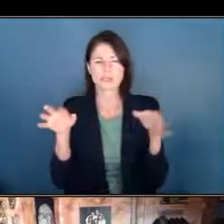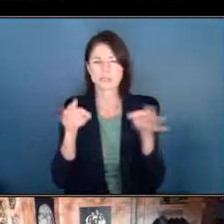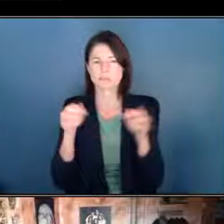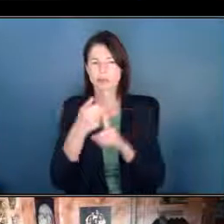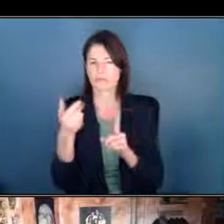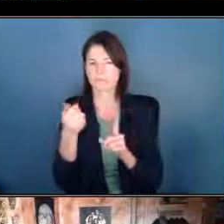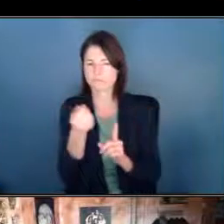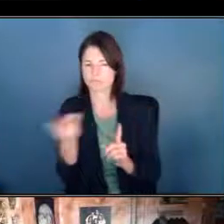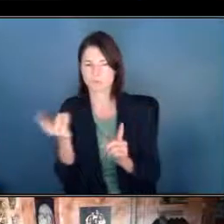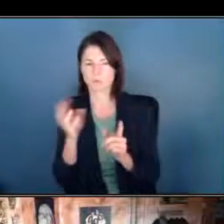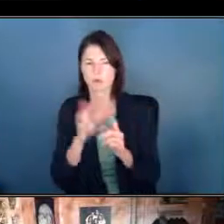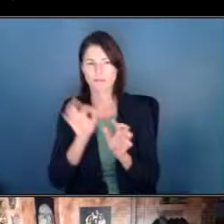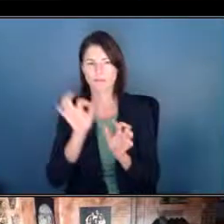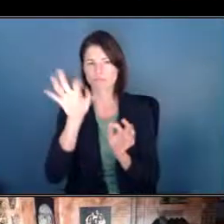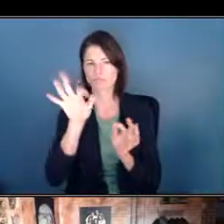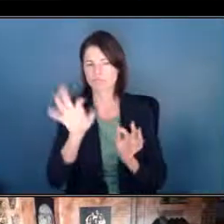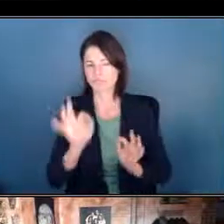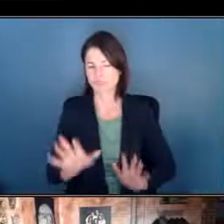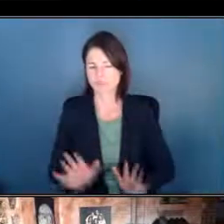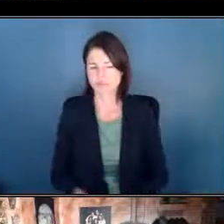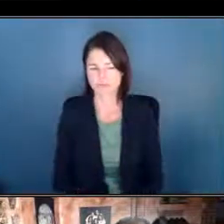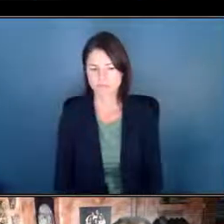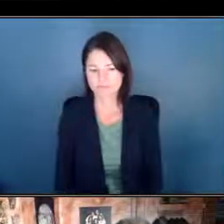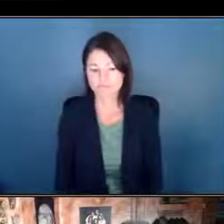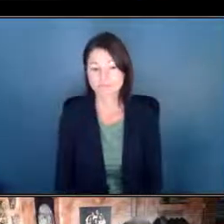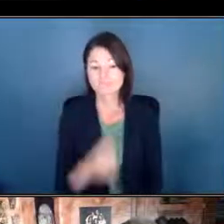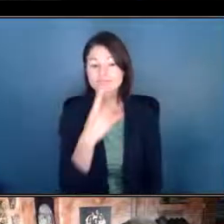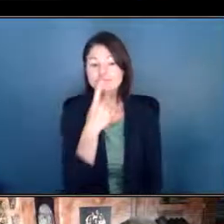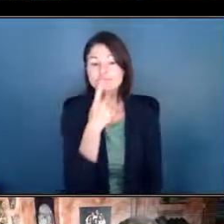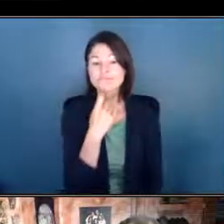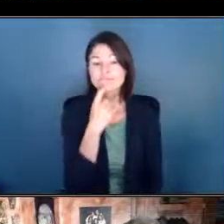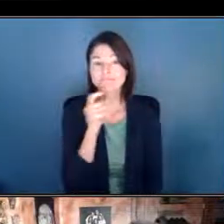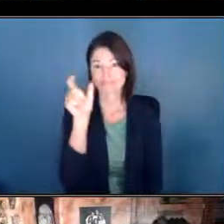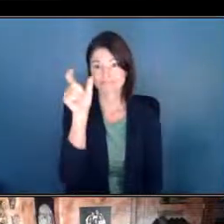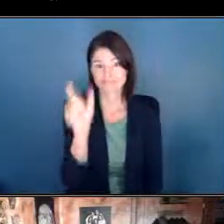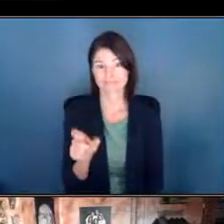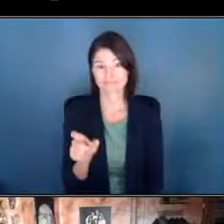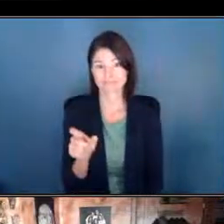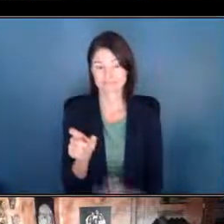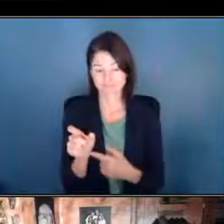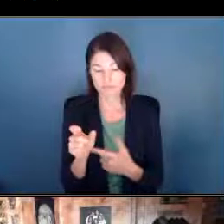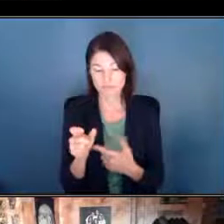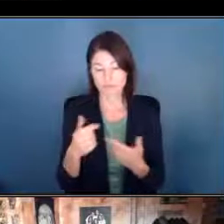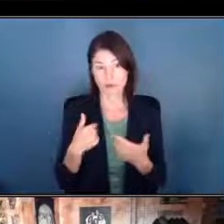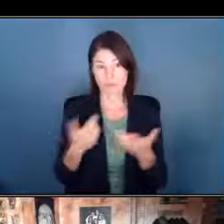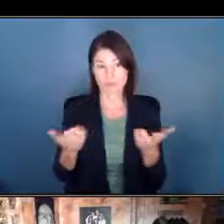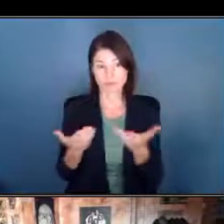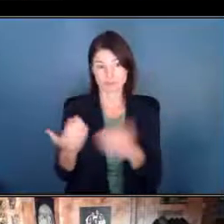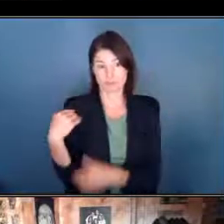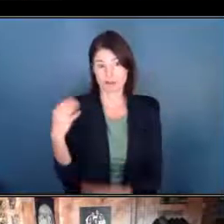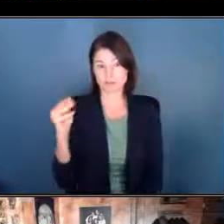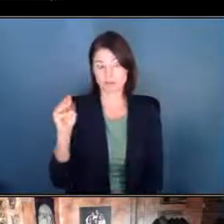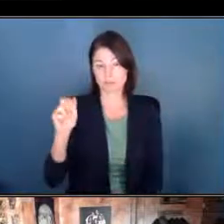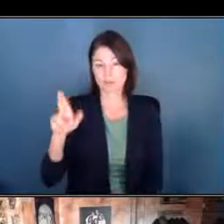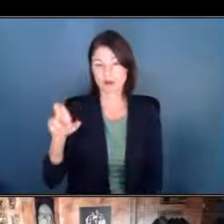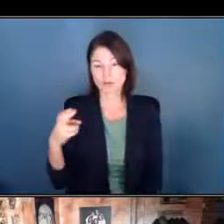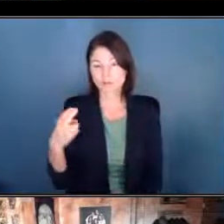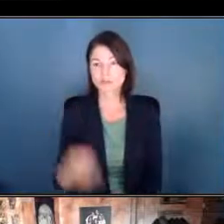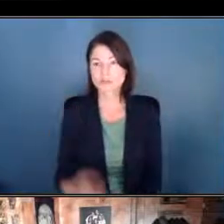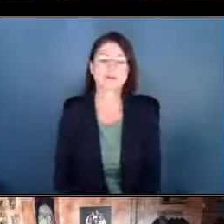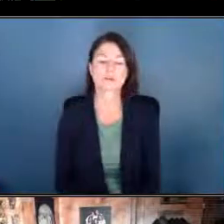start with the information that's in red font. When I was here last March, I did talk about